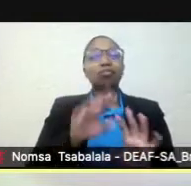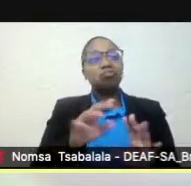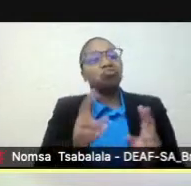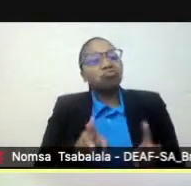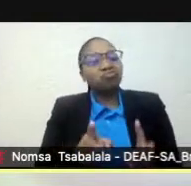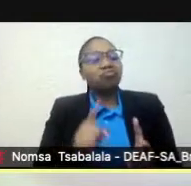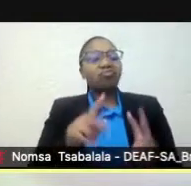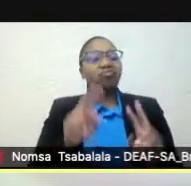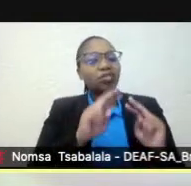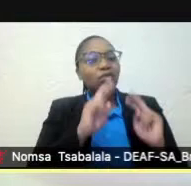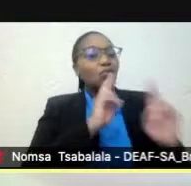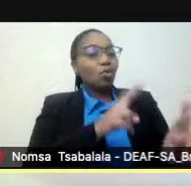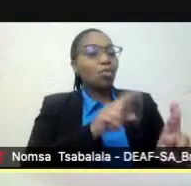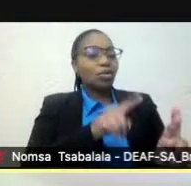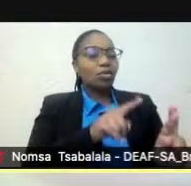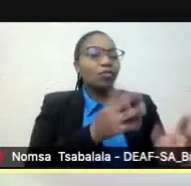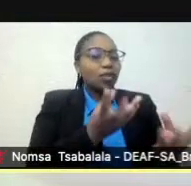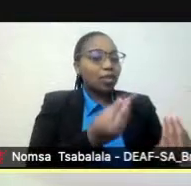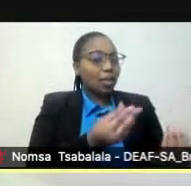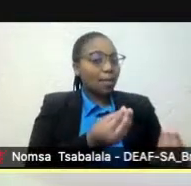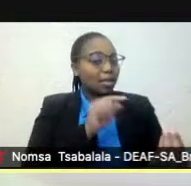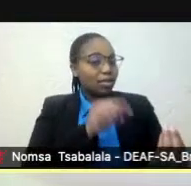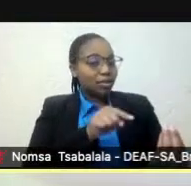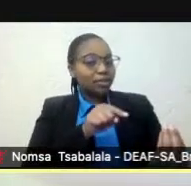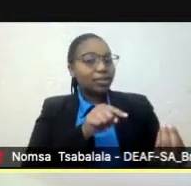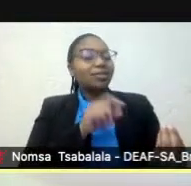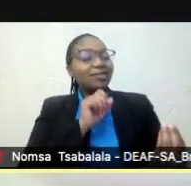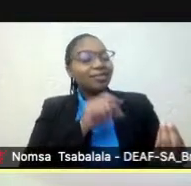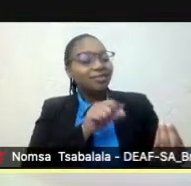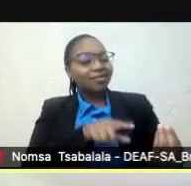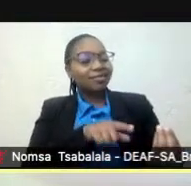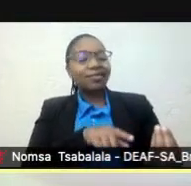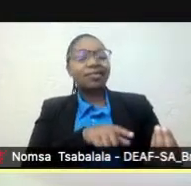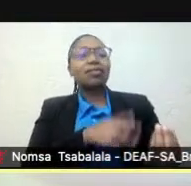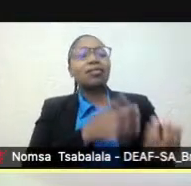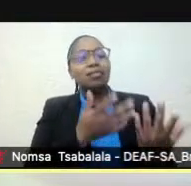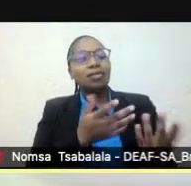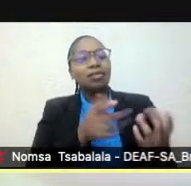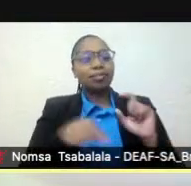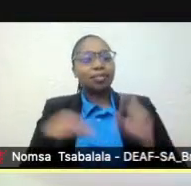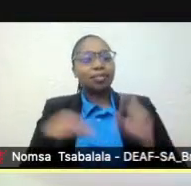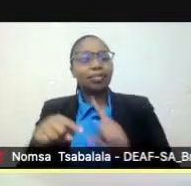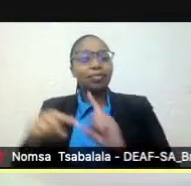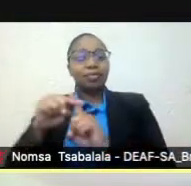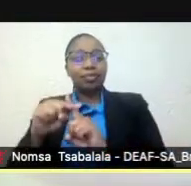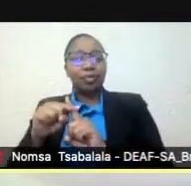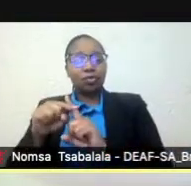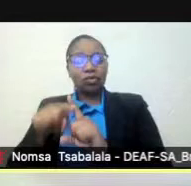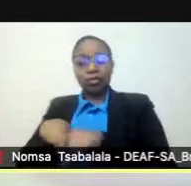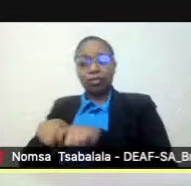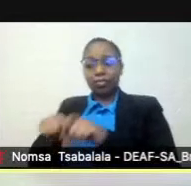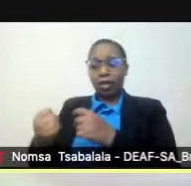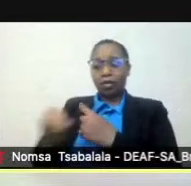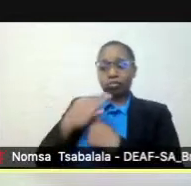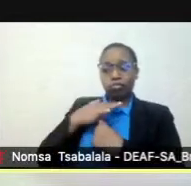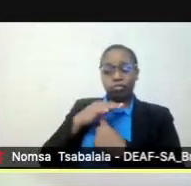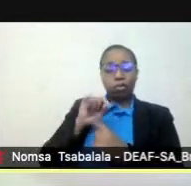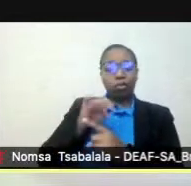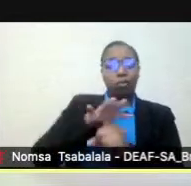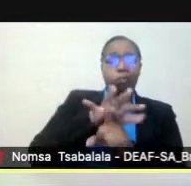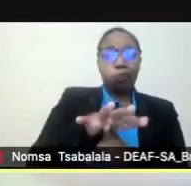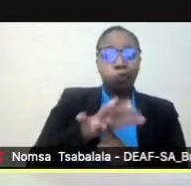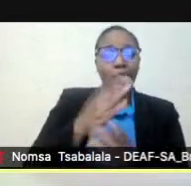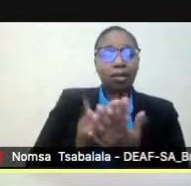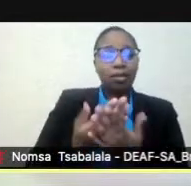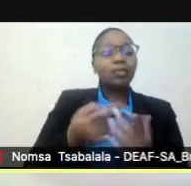is really just the number of other people that an infected person can infect, and this has increased. So if it's